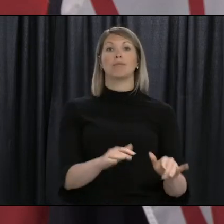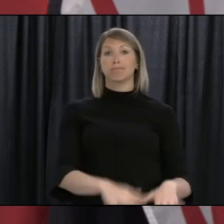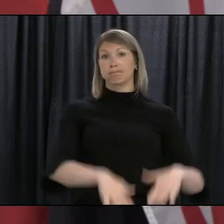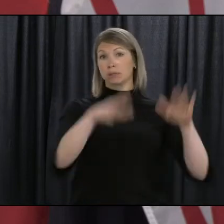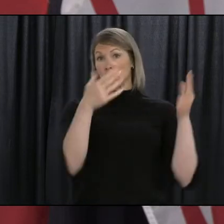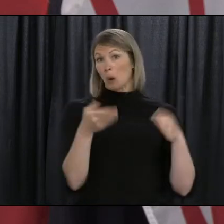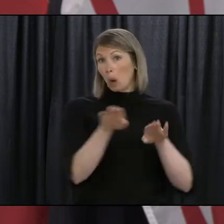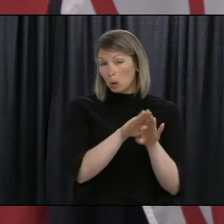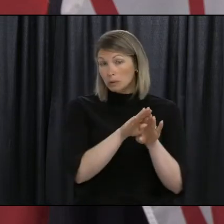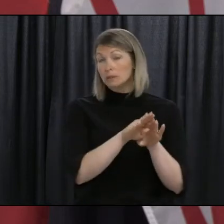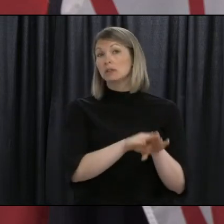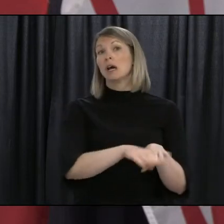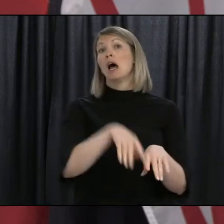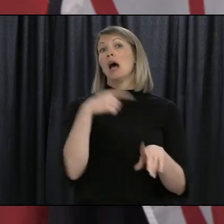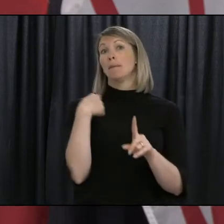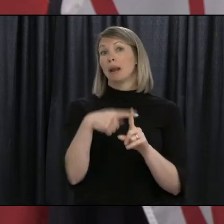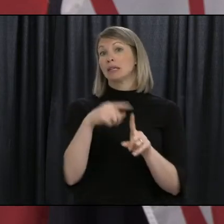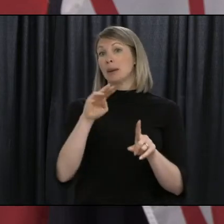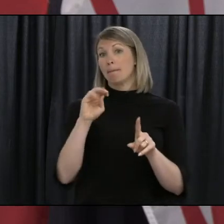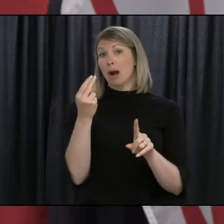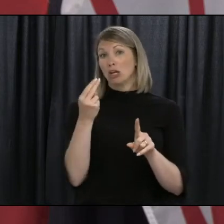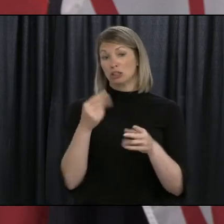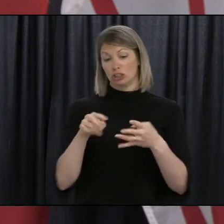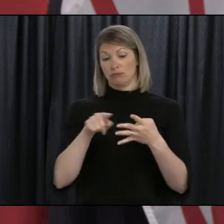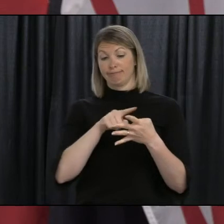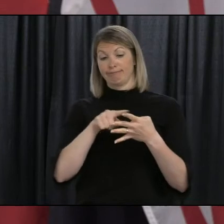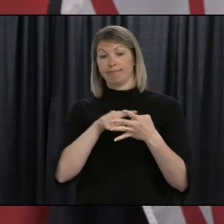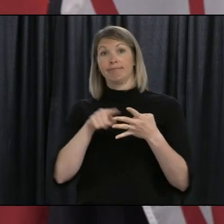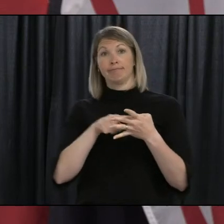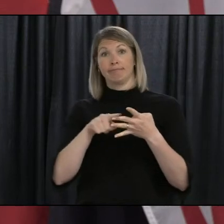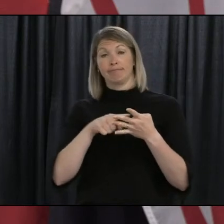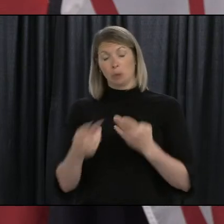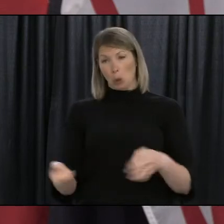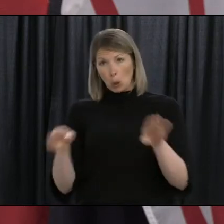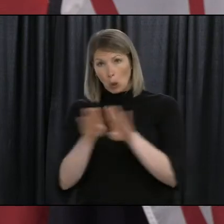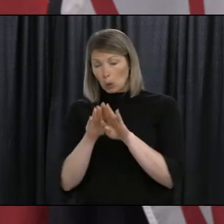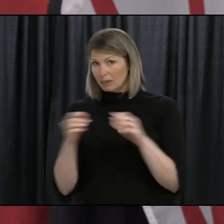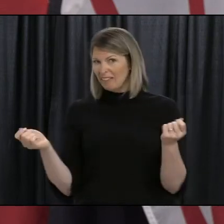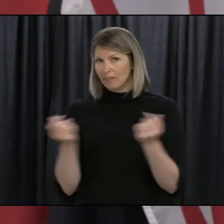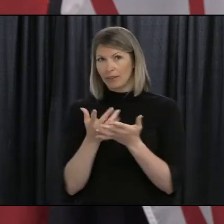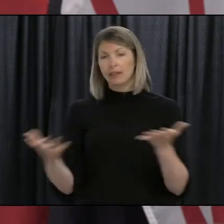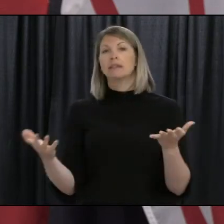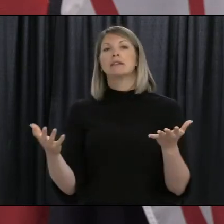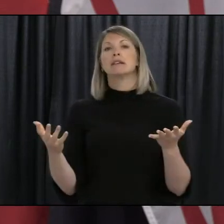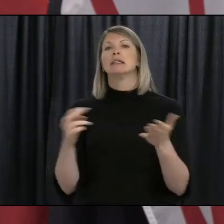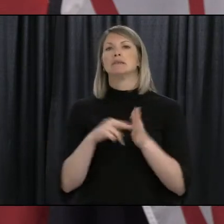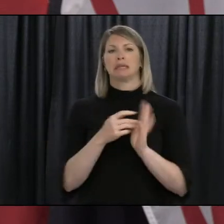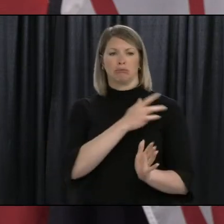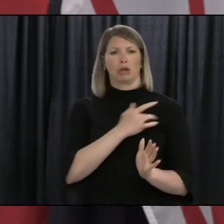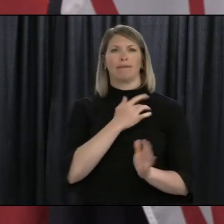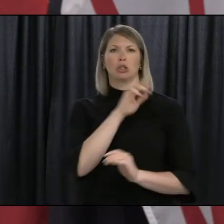2 weeks of COVID-19 pandemic, had a negative impact on provincial